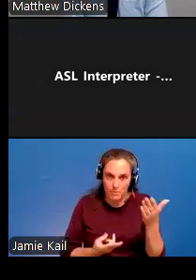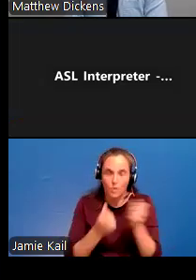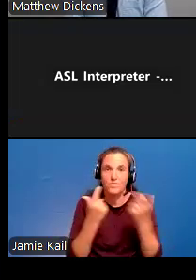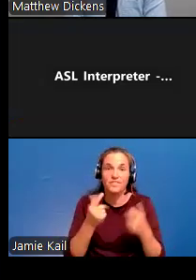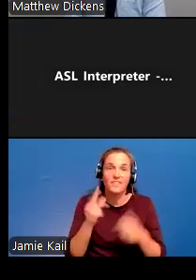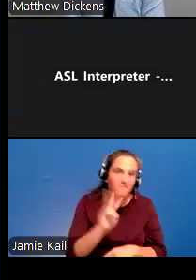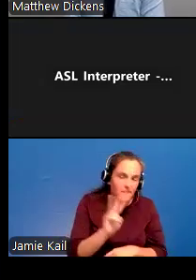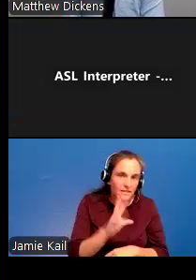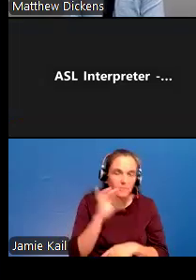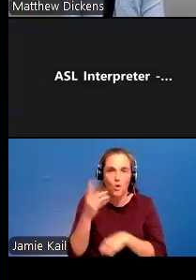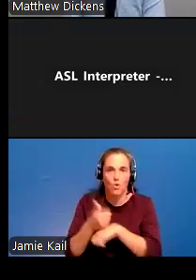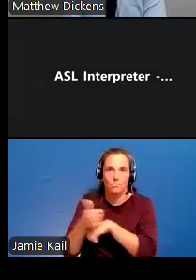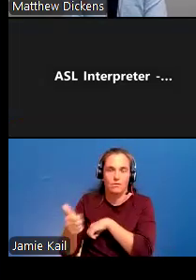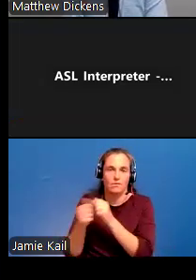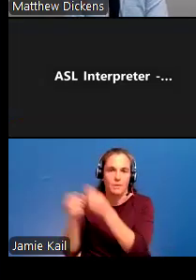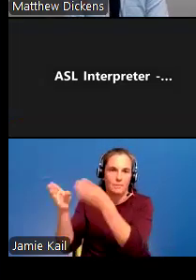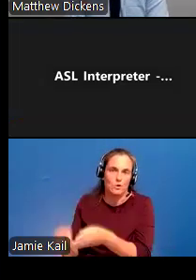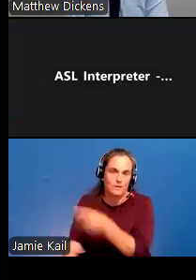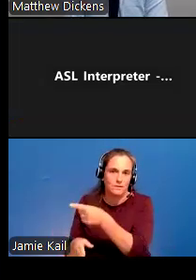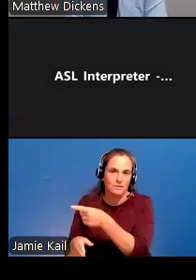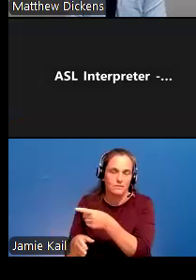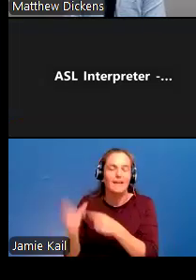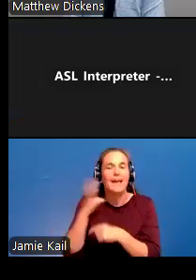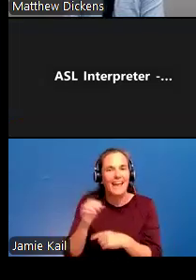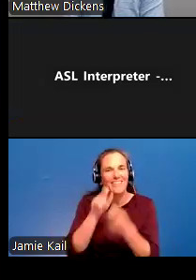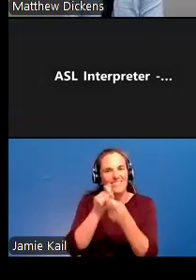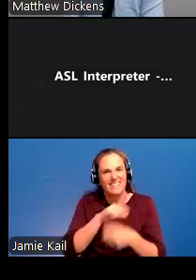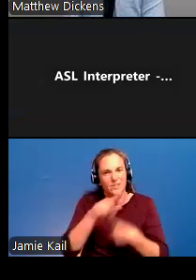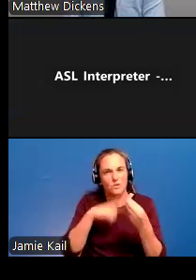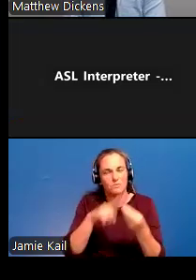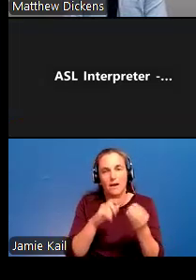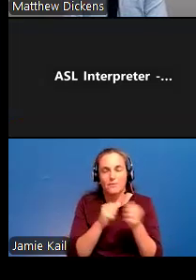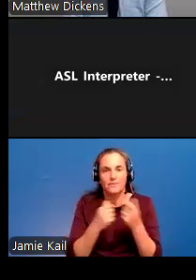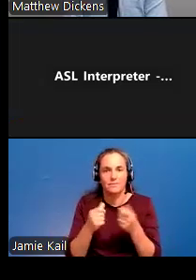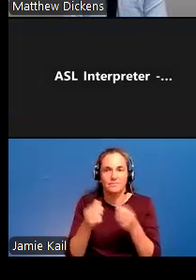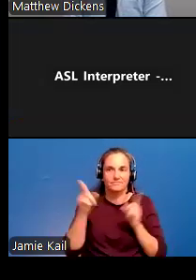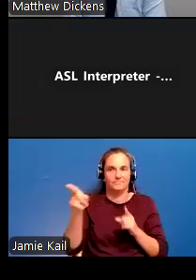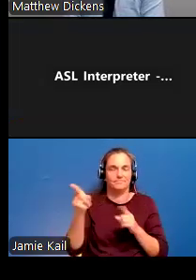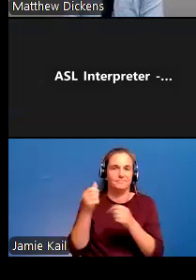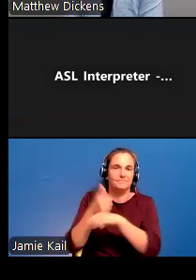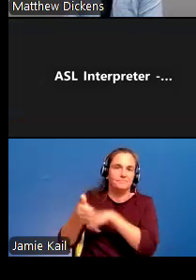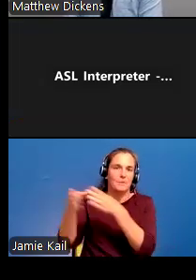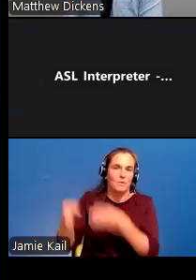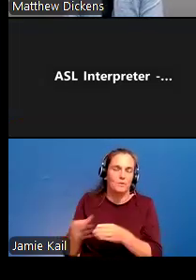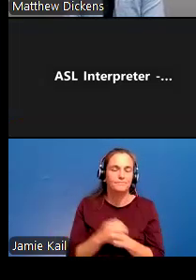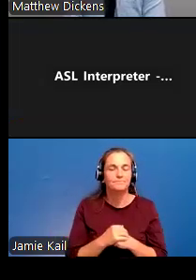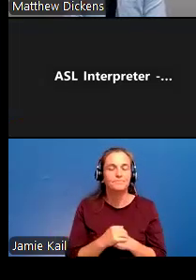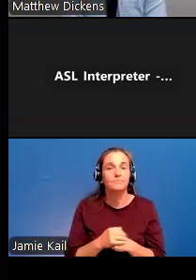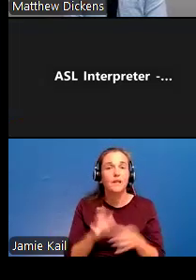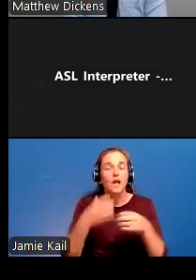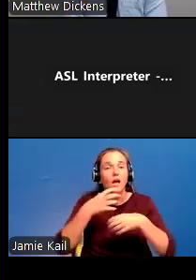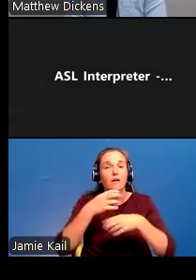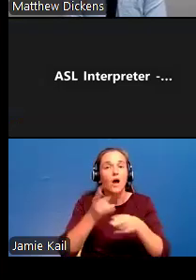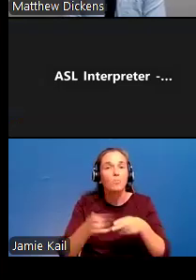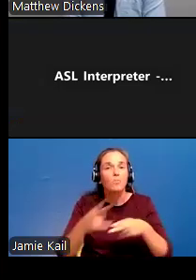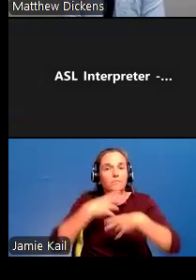you have concerns about, as well as the details about the alleged perpetrator. A brief description of the